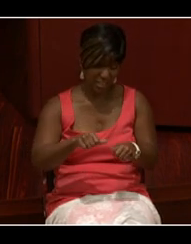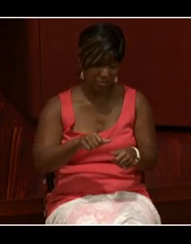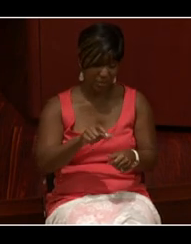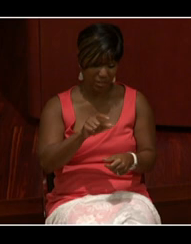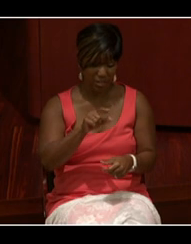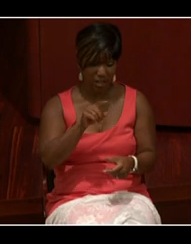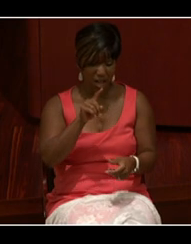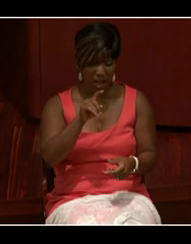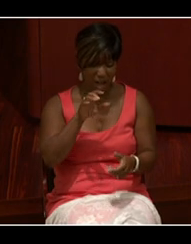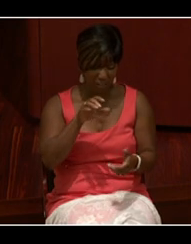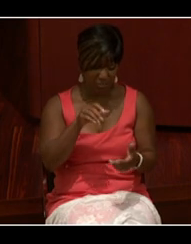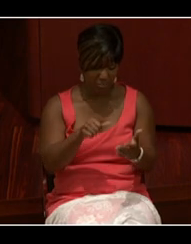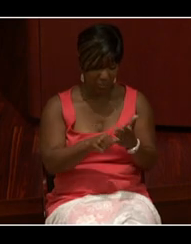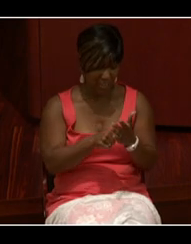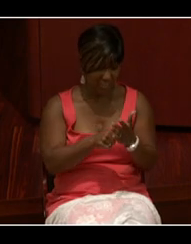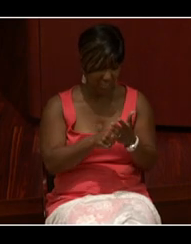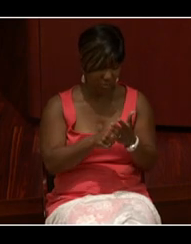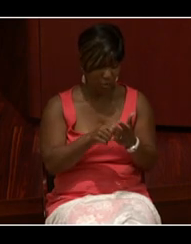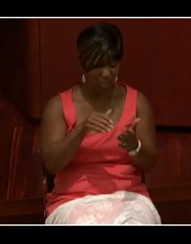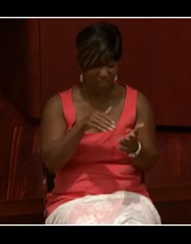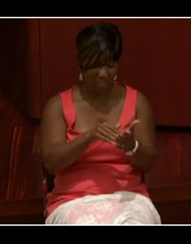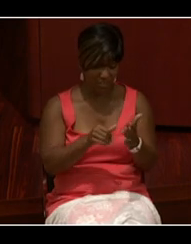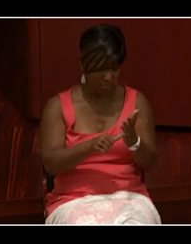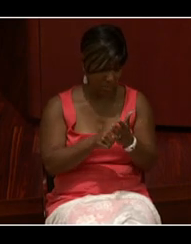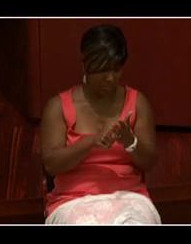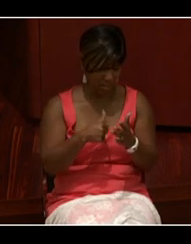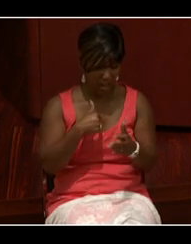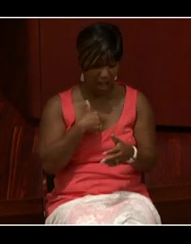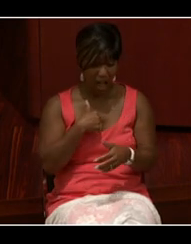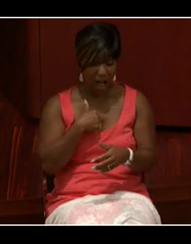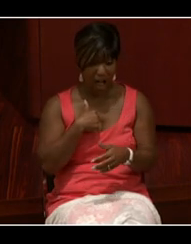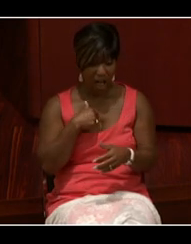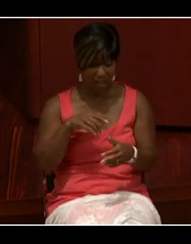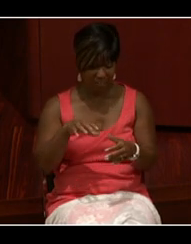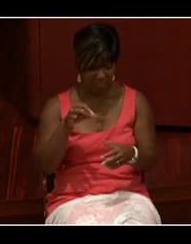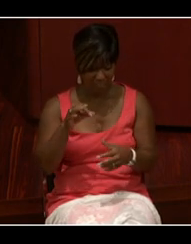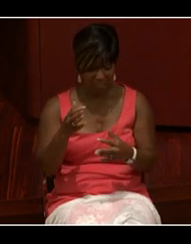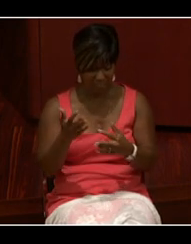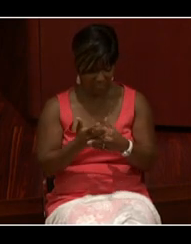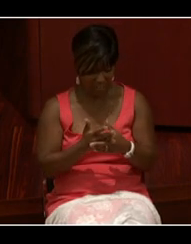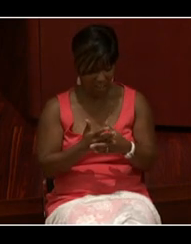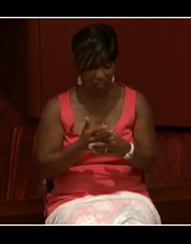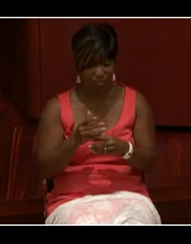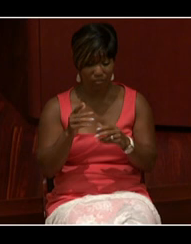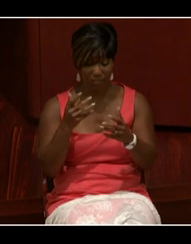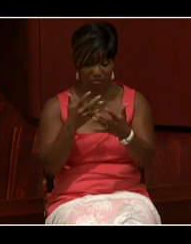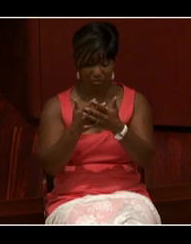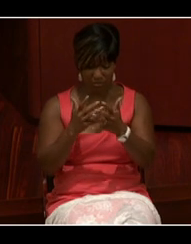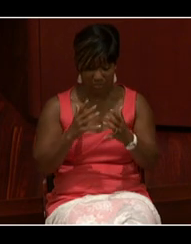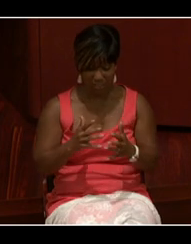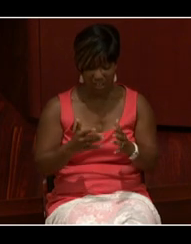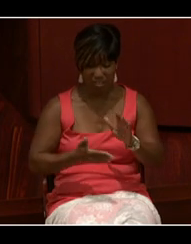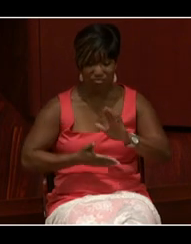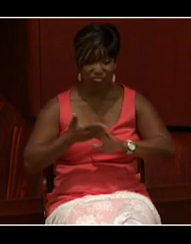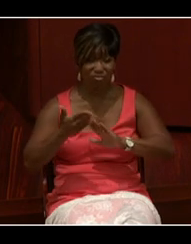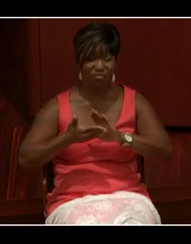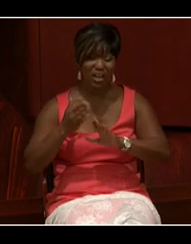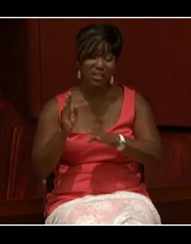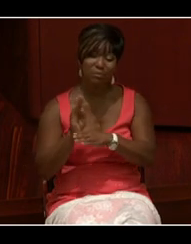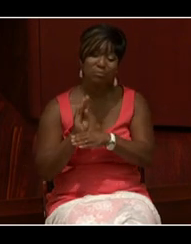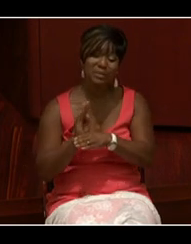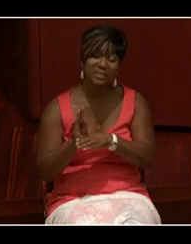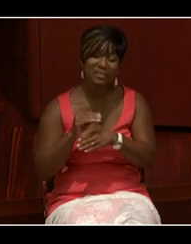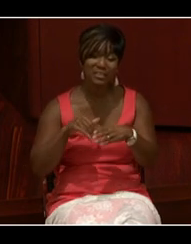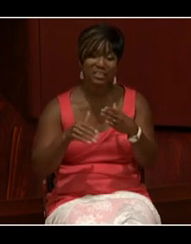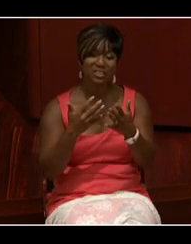I once found a file of a prisoner who ran his business out of jail and had over three boxes worth of records, mostly